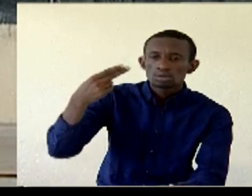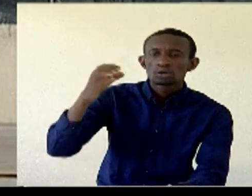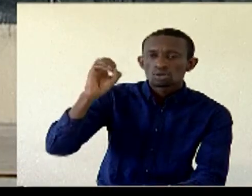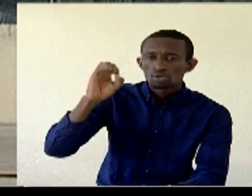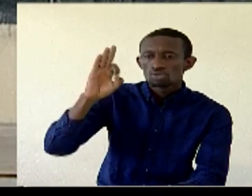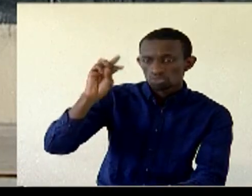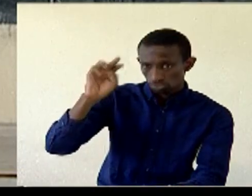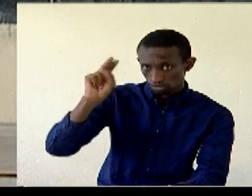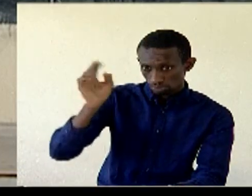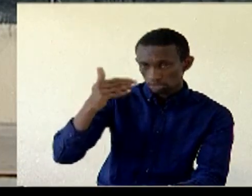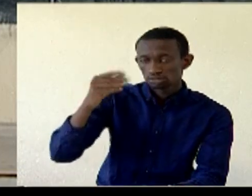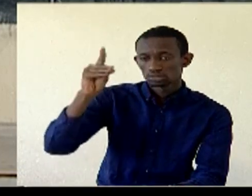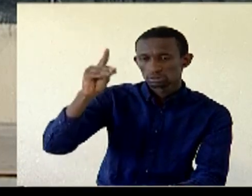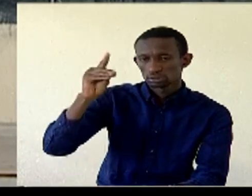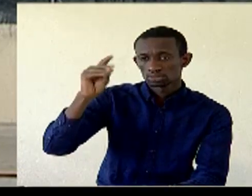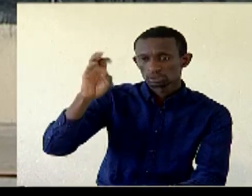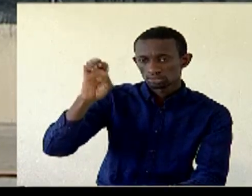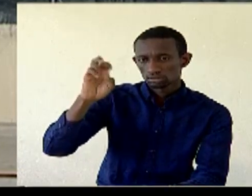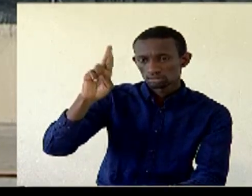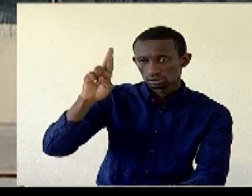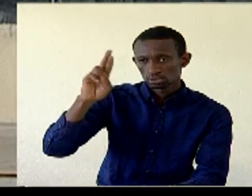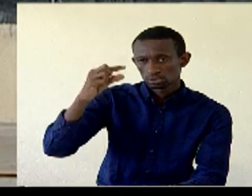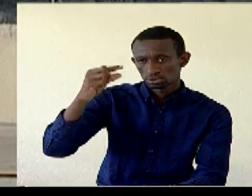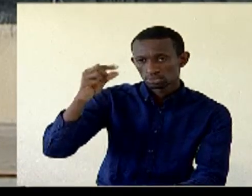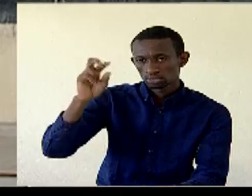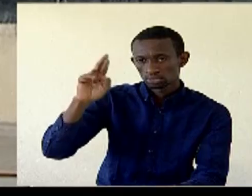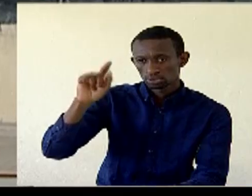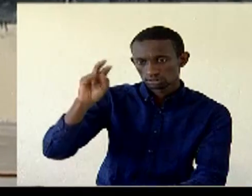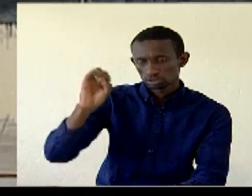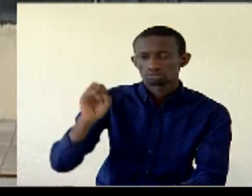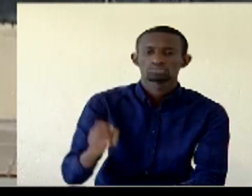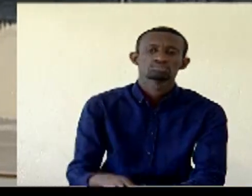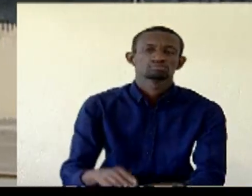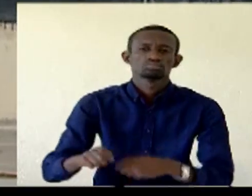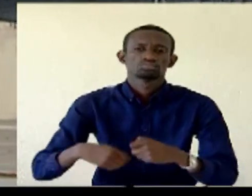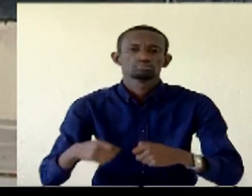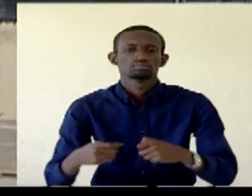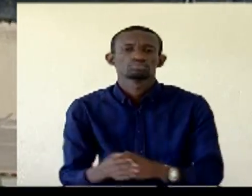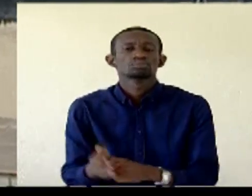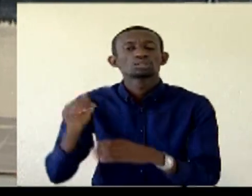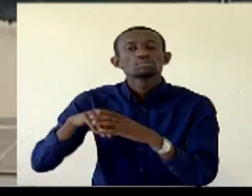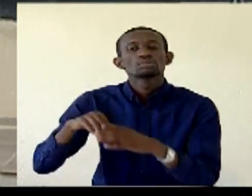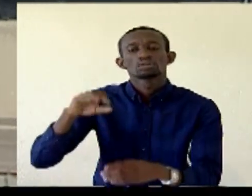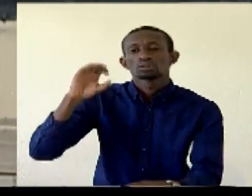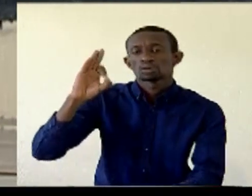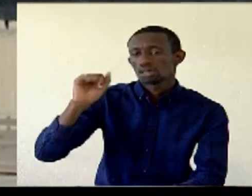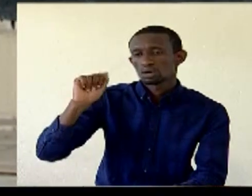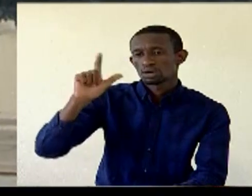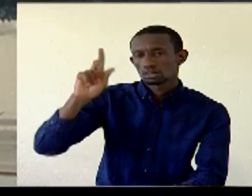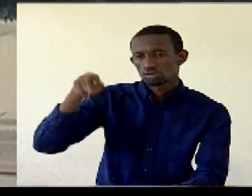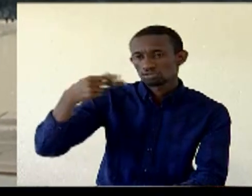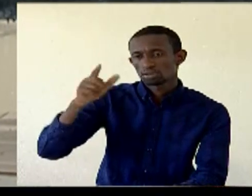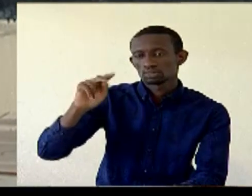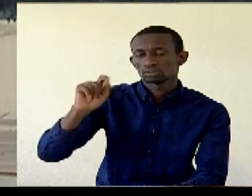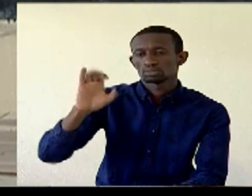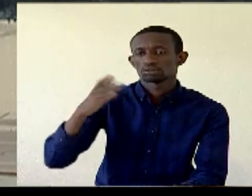it is also in aliphatic amines. So the